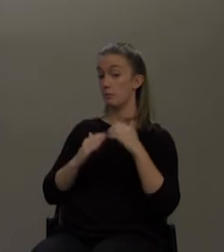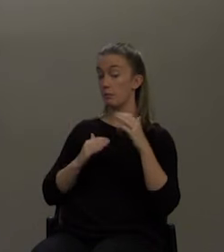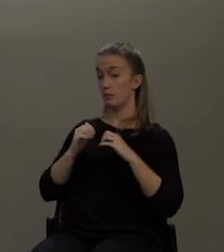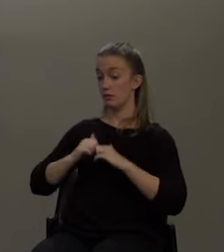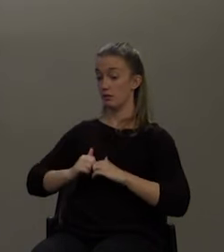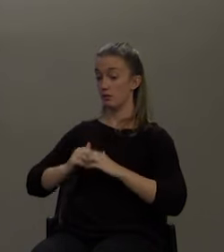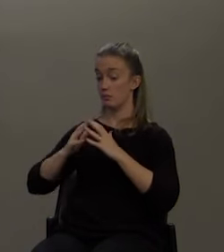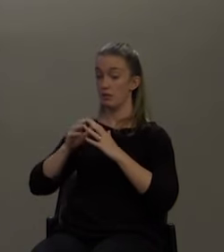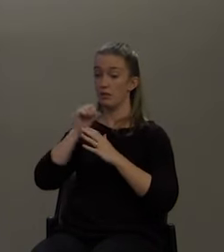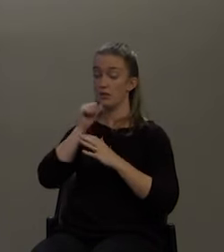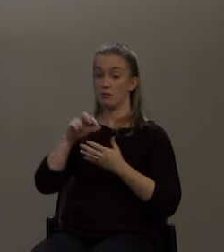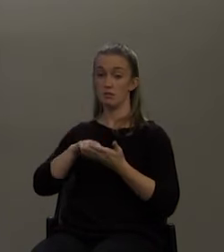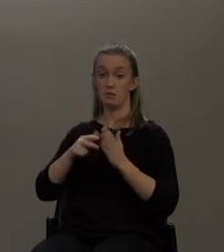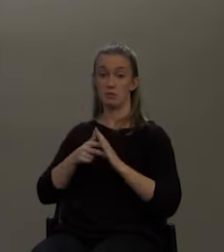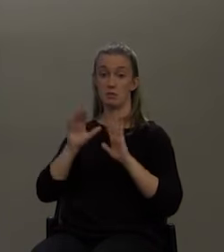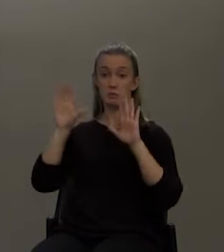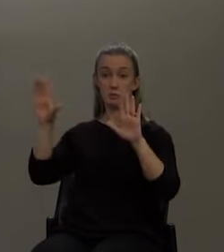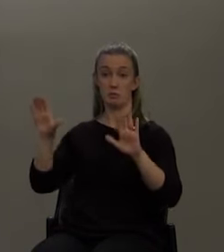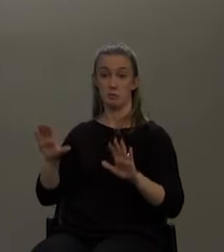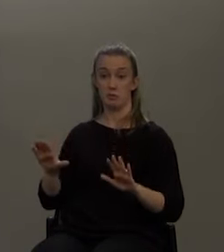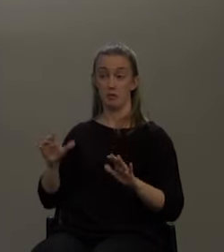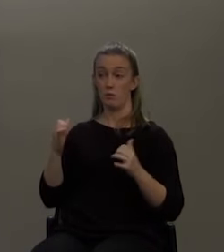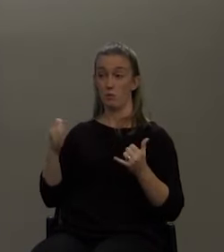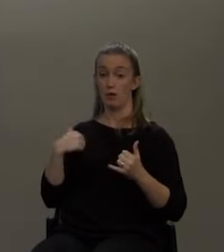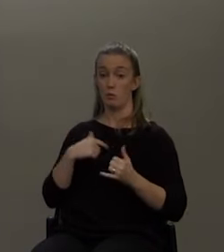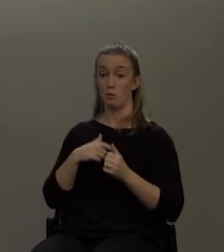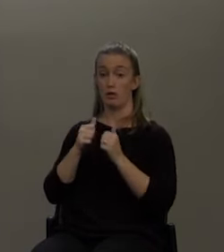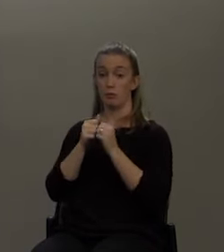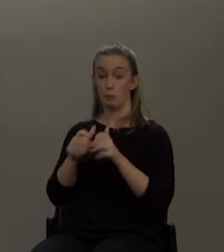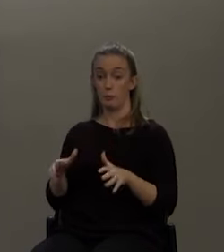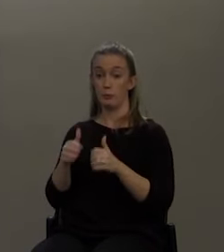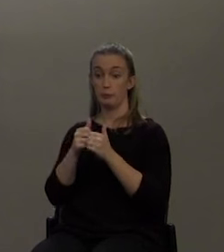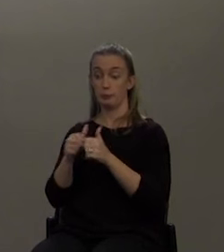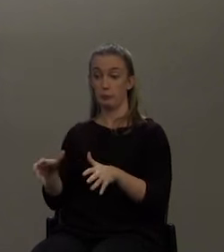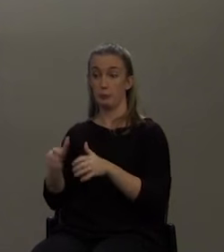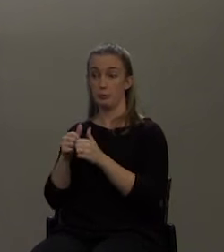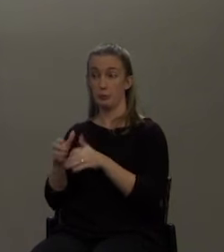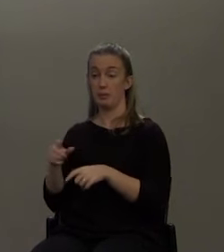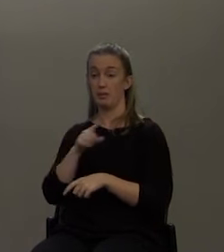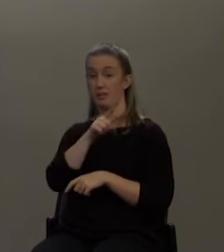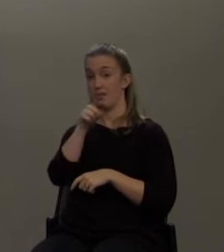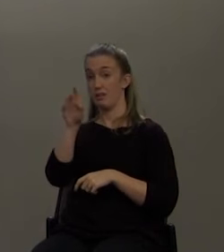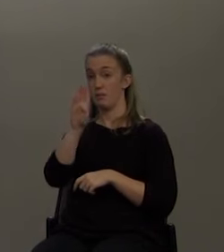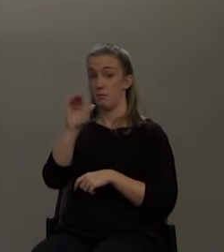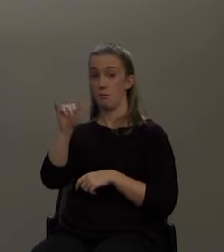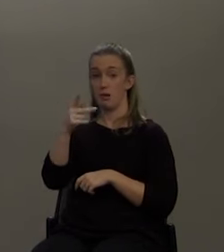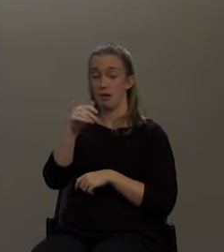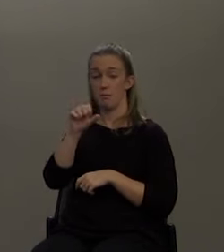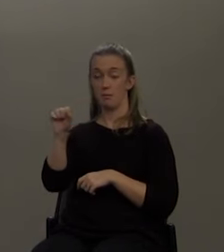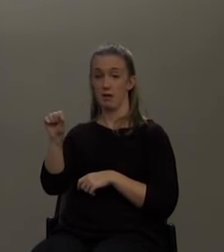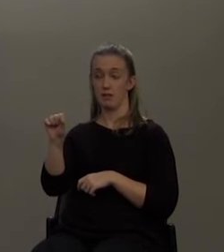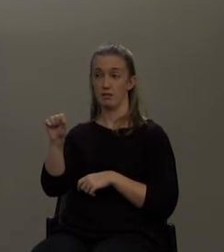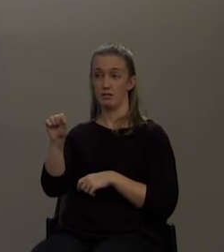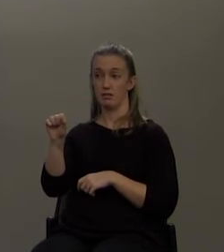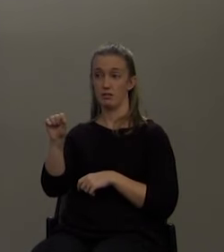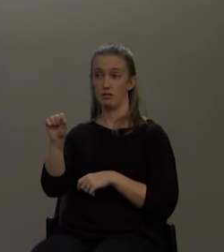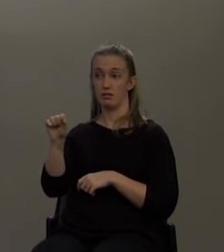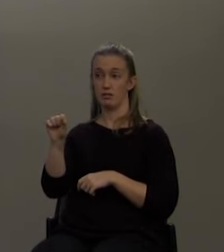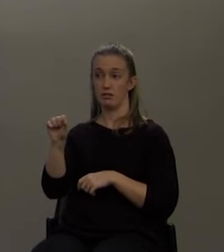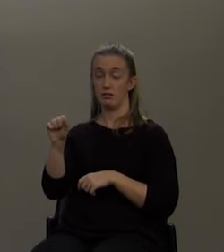that great, because right now we're losing as many, and we got, and on the bypass for instance, a prime example, probably 10